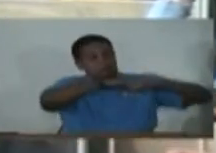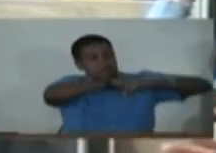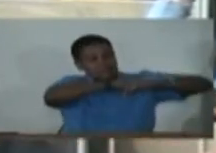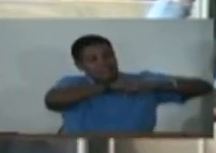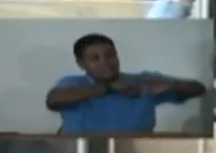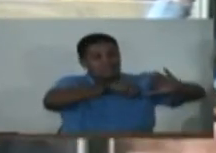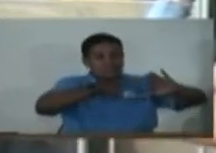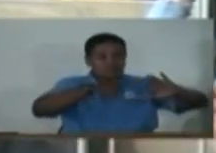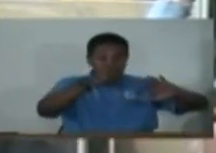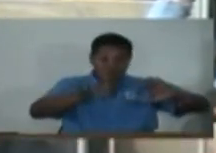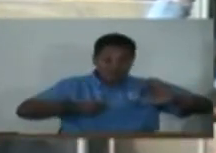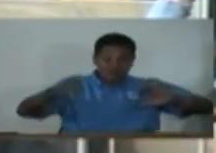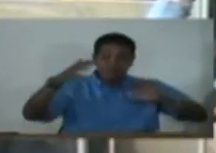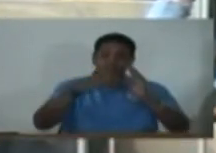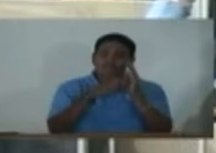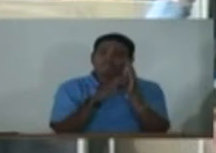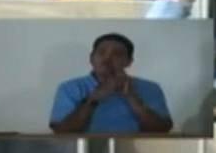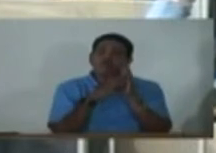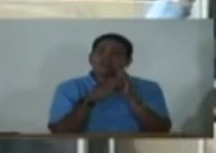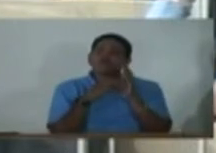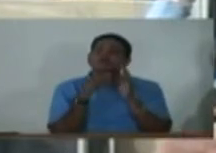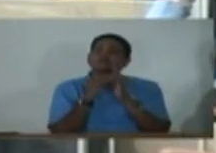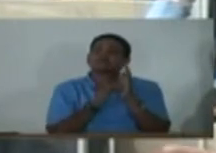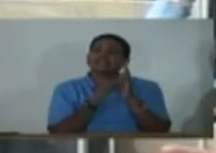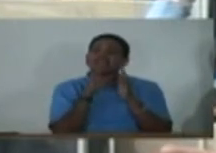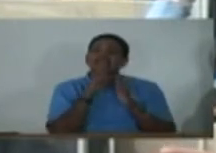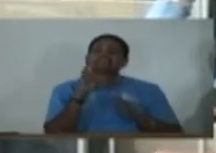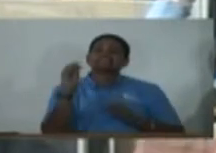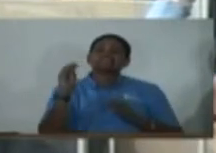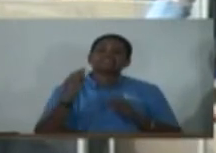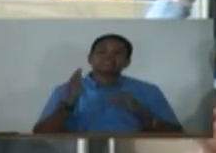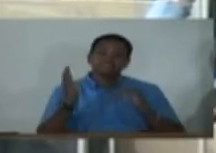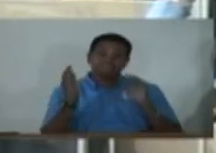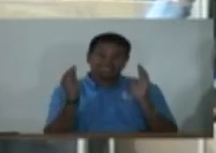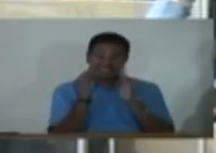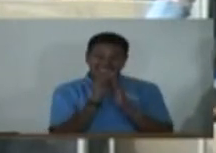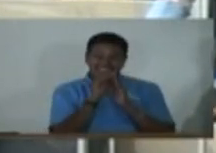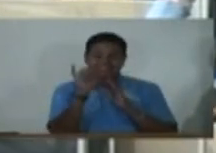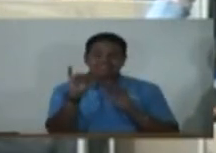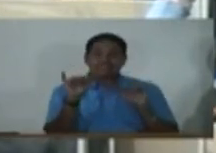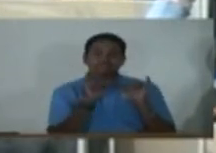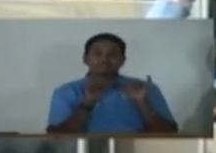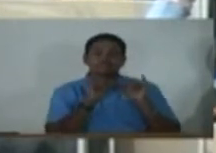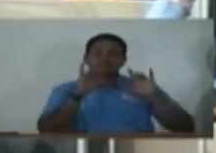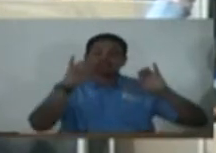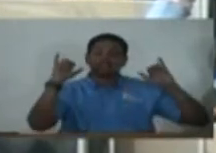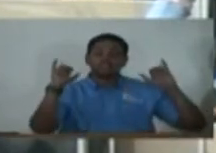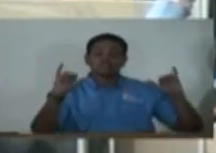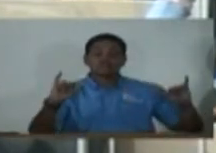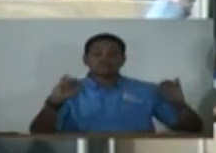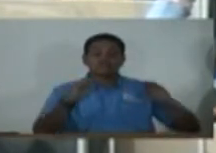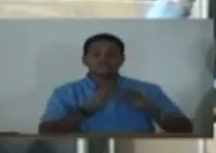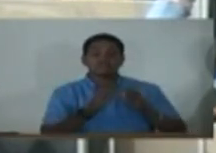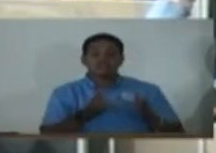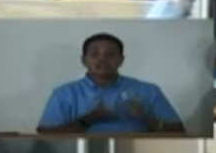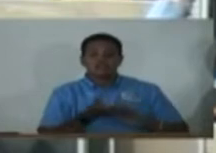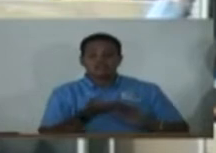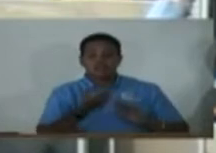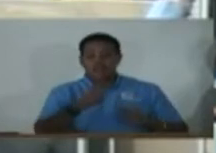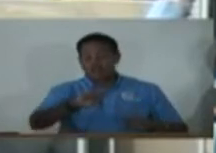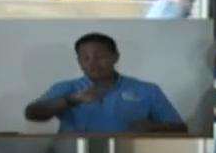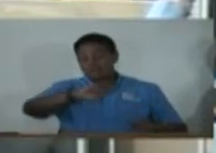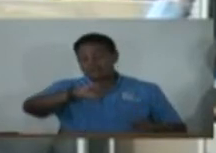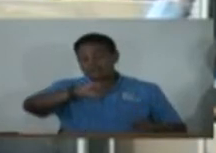the vulnerable marker at age 60, that measure remains in place.